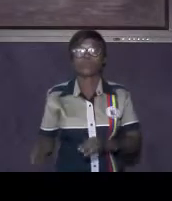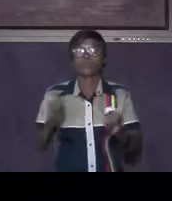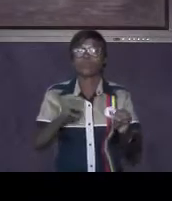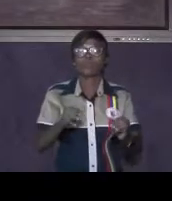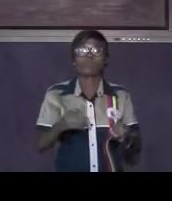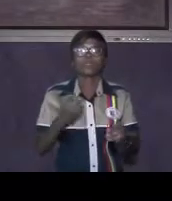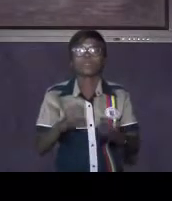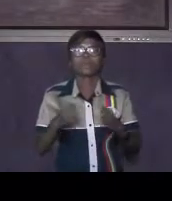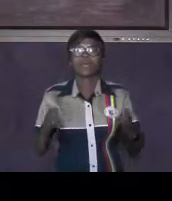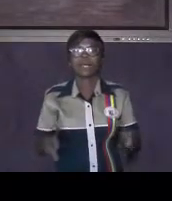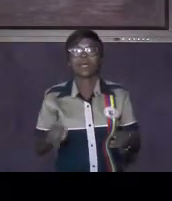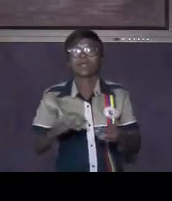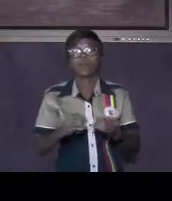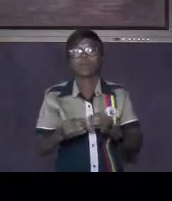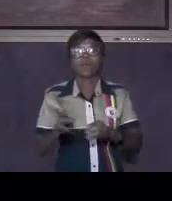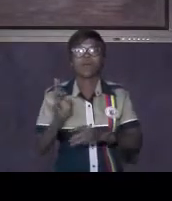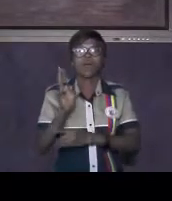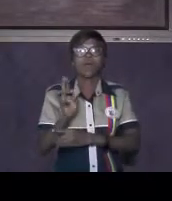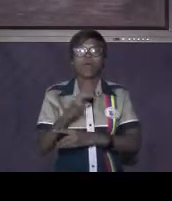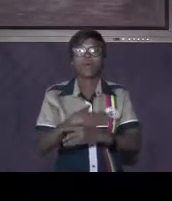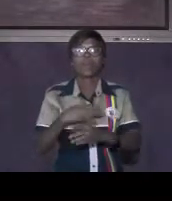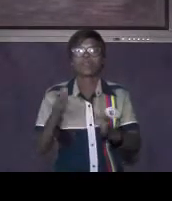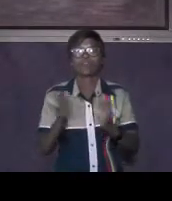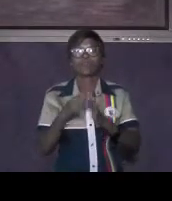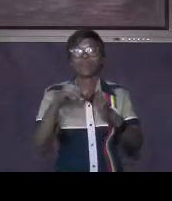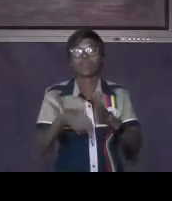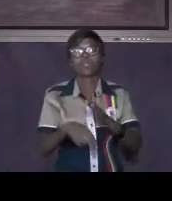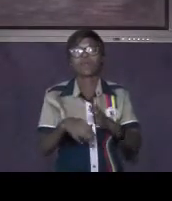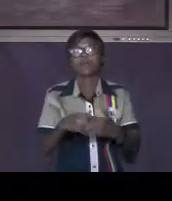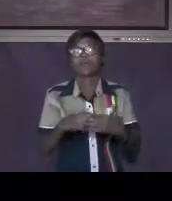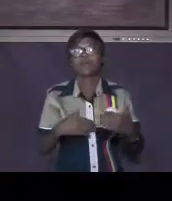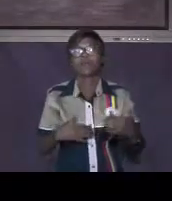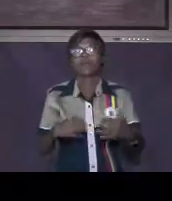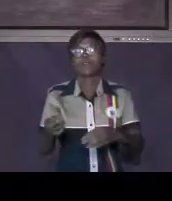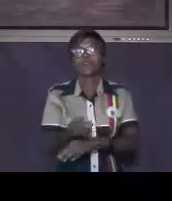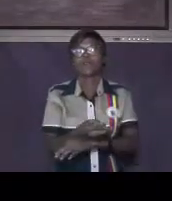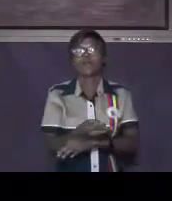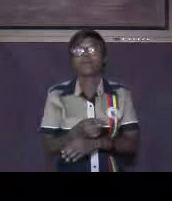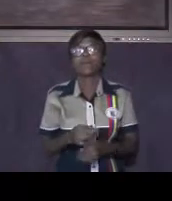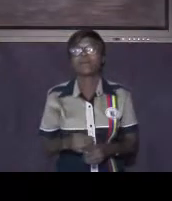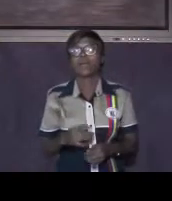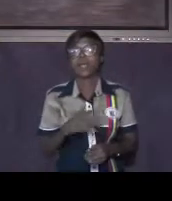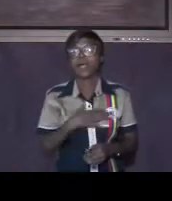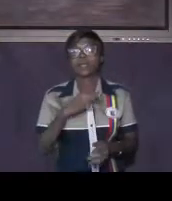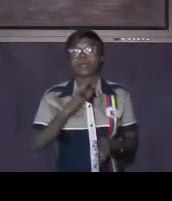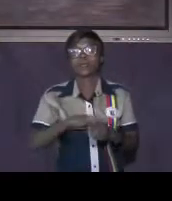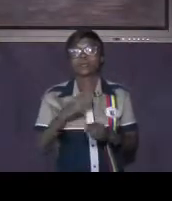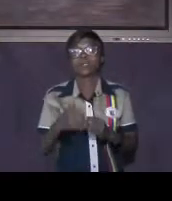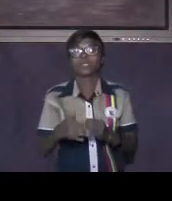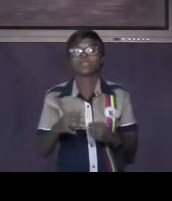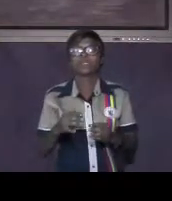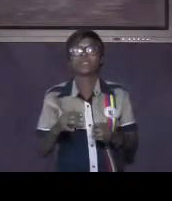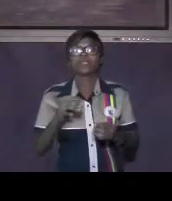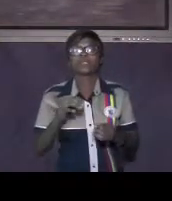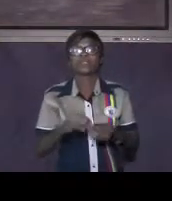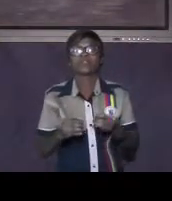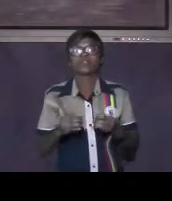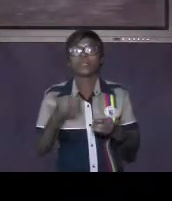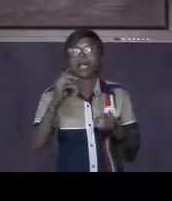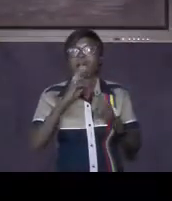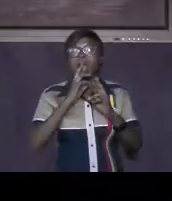ratio by putting the bigger number on top and the smaller number below before multiplying. And final answer